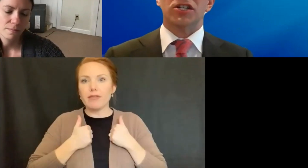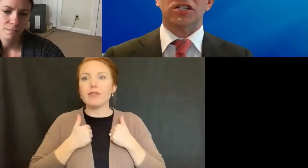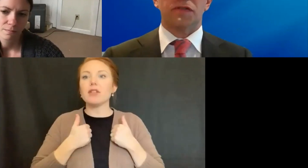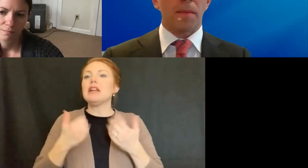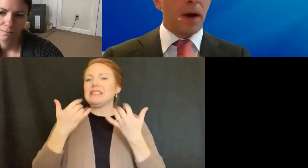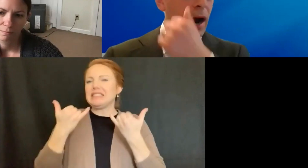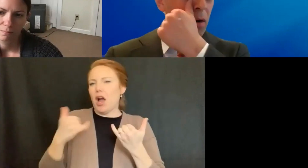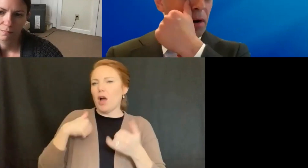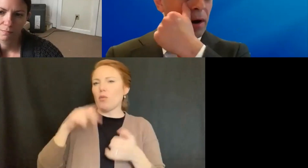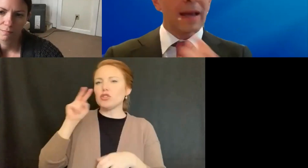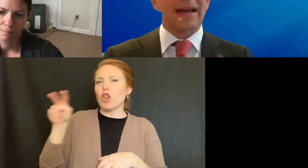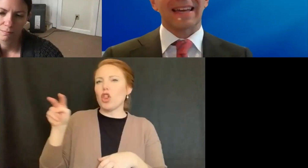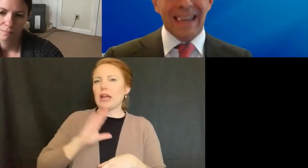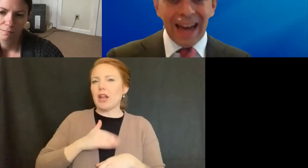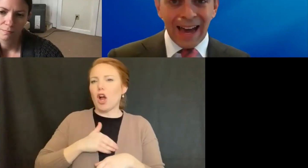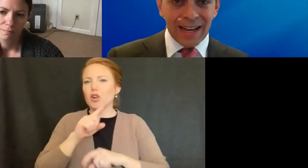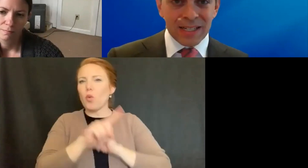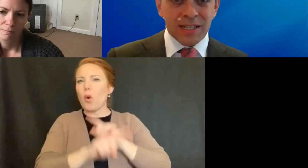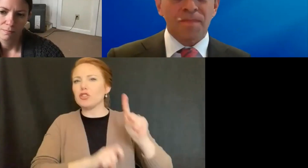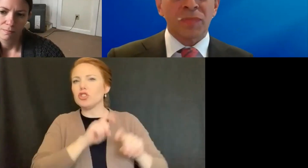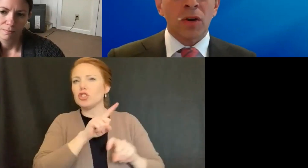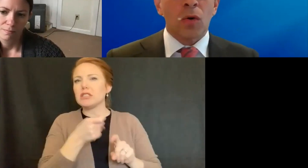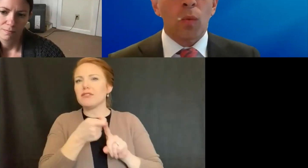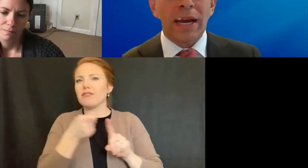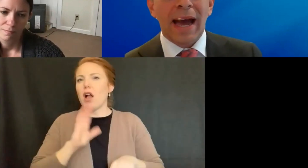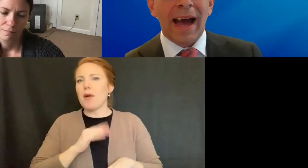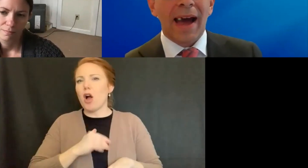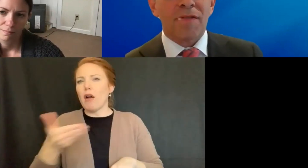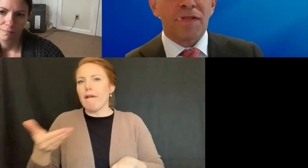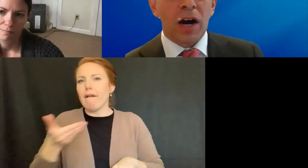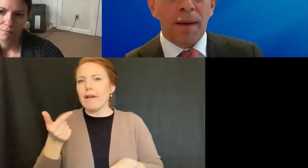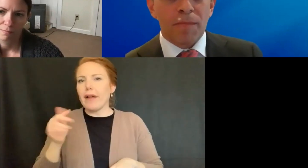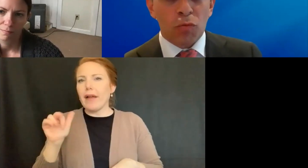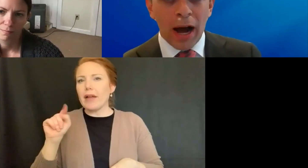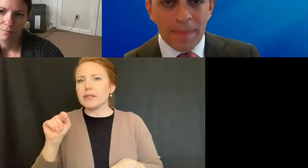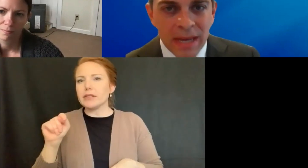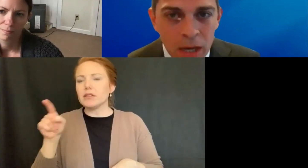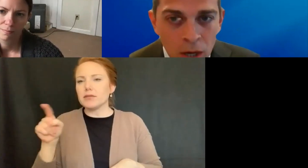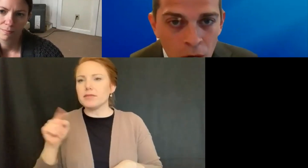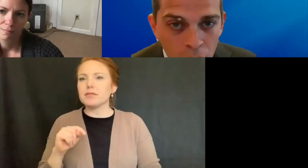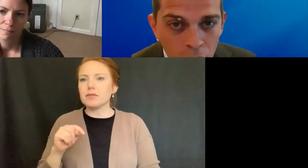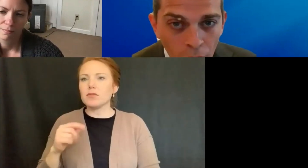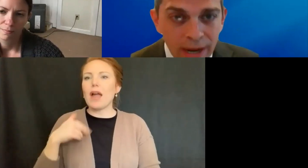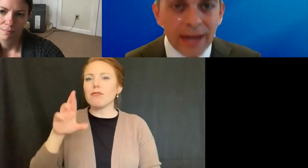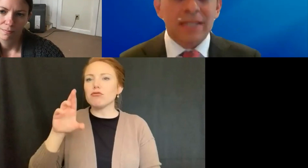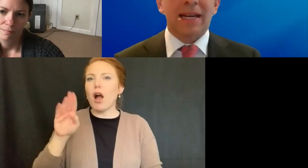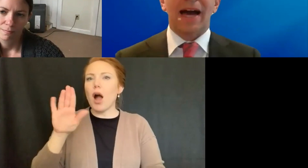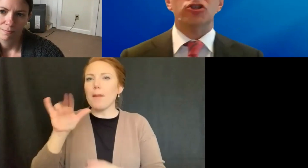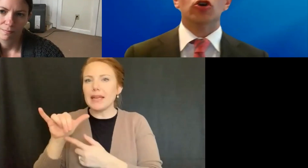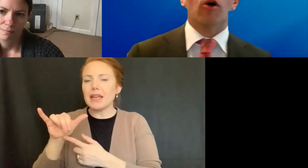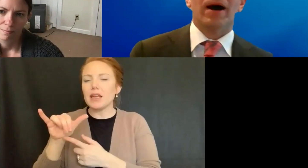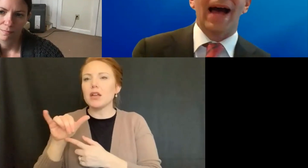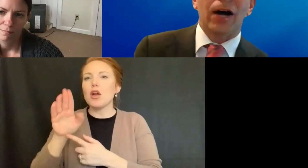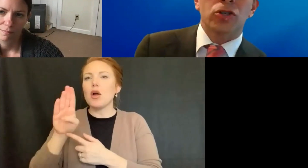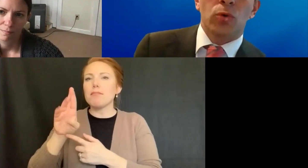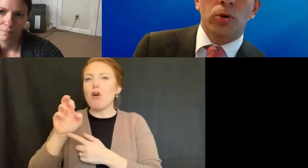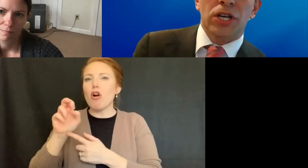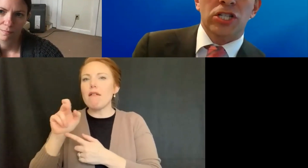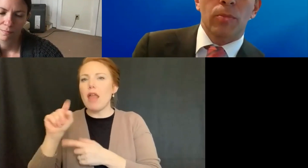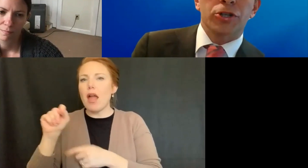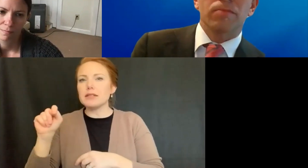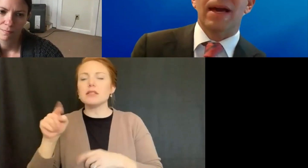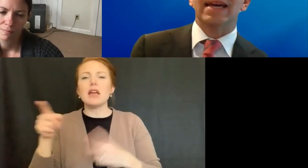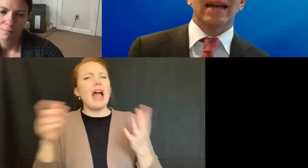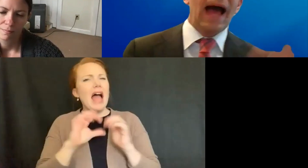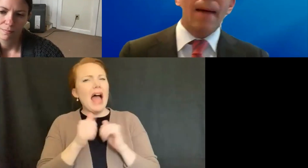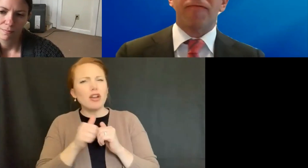of our questions from our guests. We have Robbie Garnett. He said, how did you go about